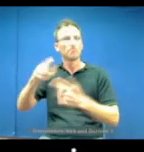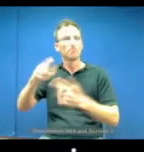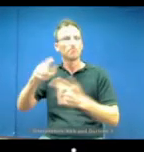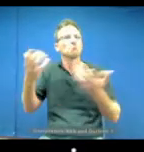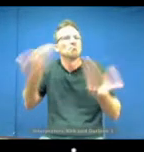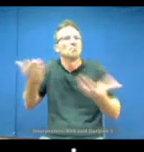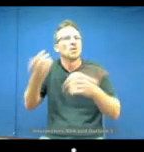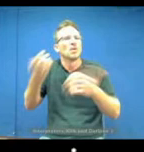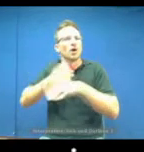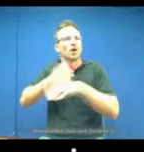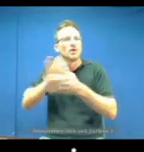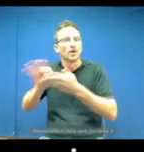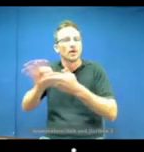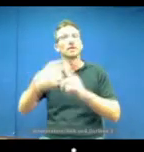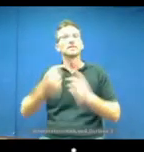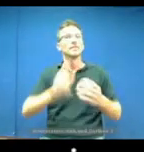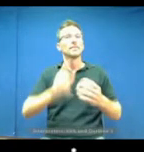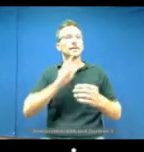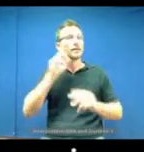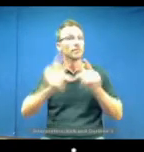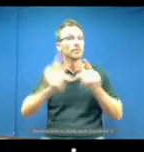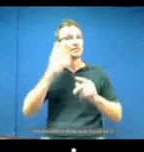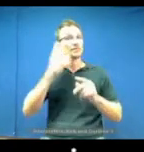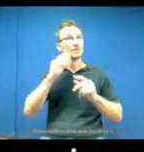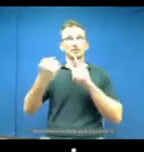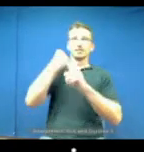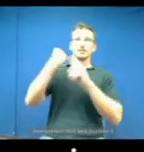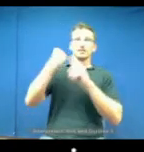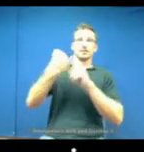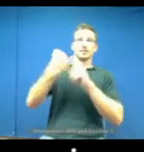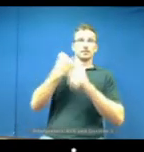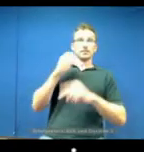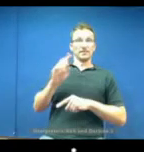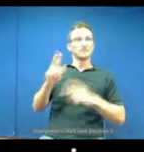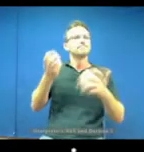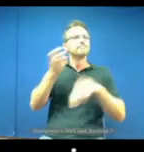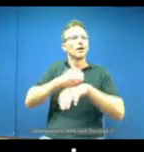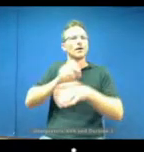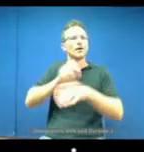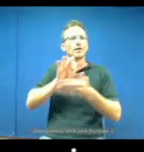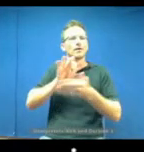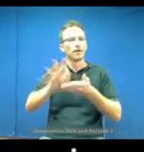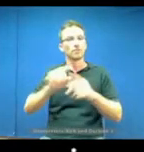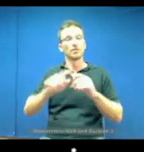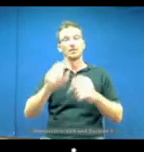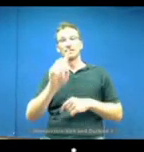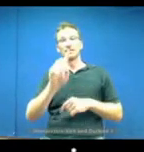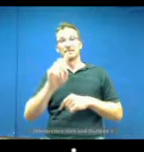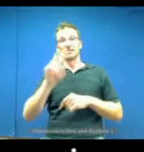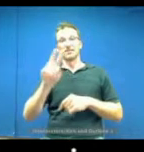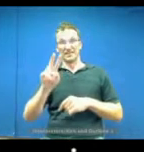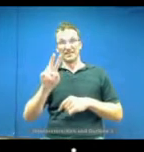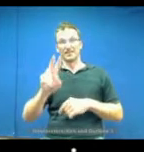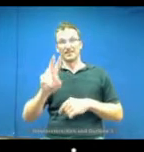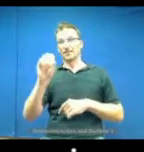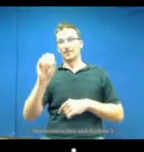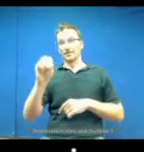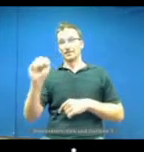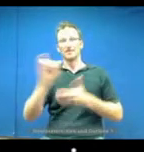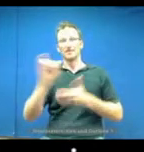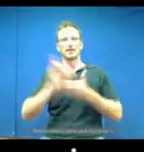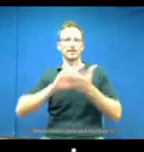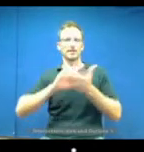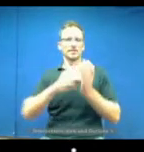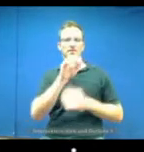partners. But DVSA, which is the acronym for domestic violence, sexual assault, affects